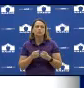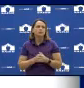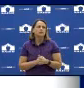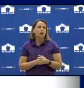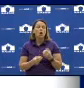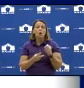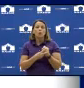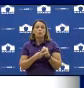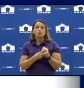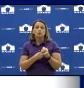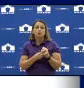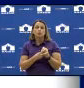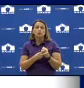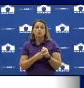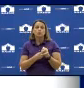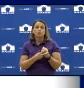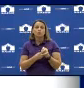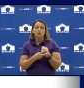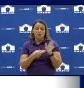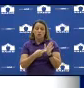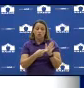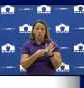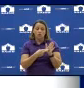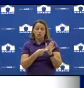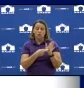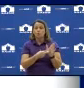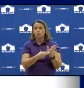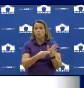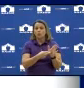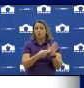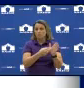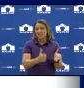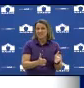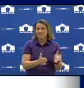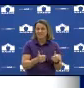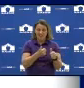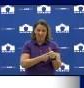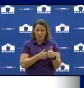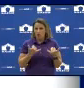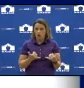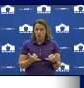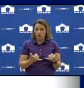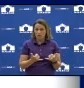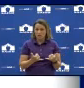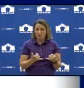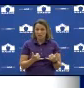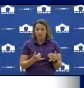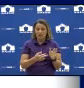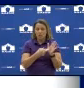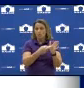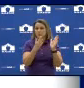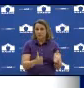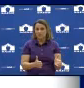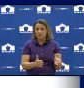to preserve the incumbent constituency relations. We're going to keep every current elected single